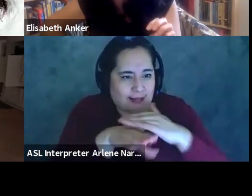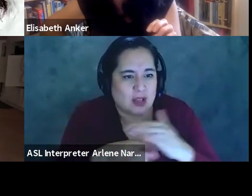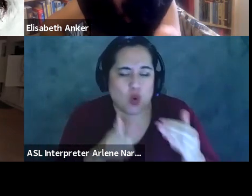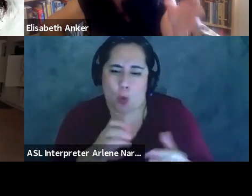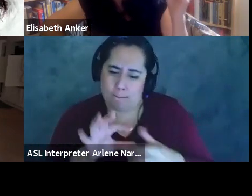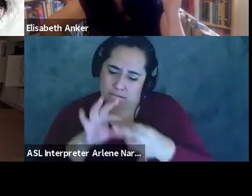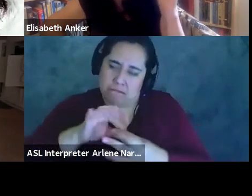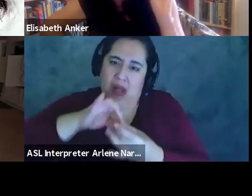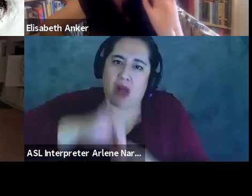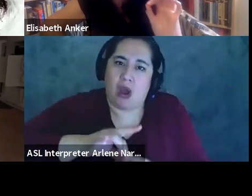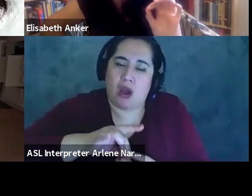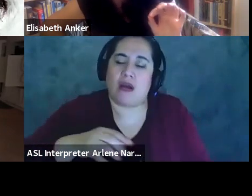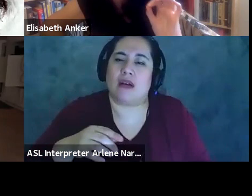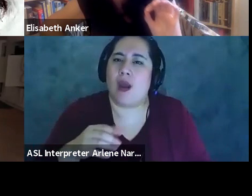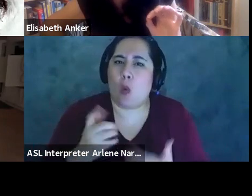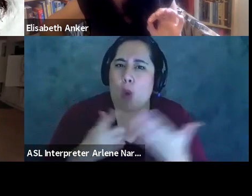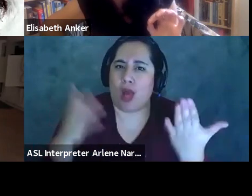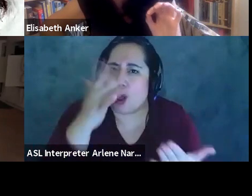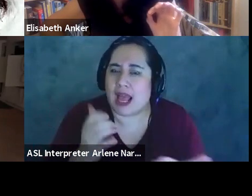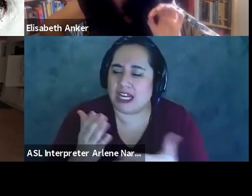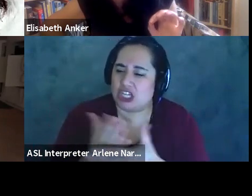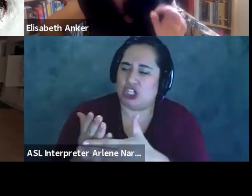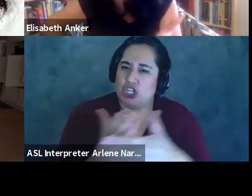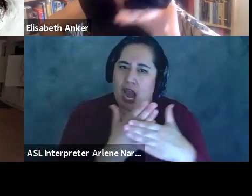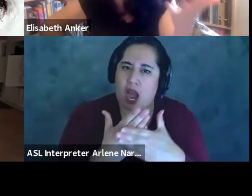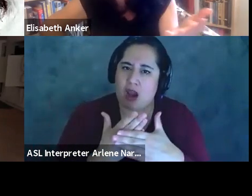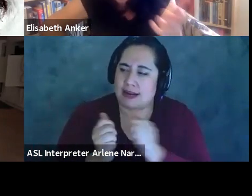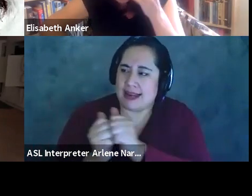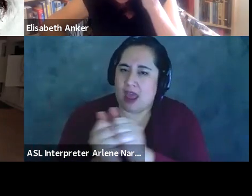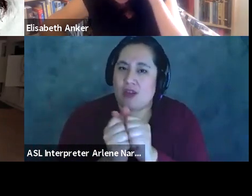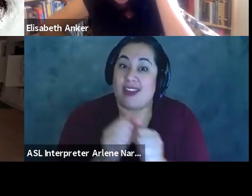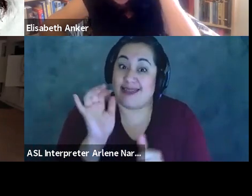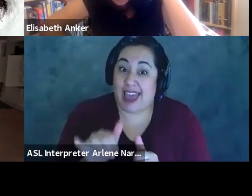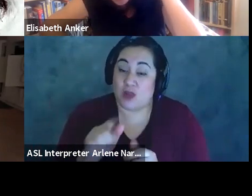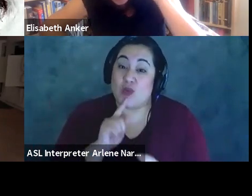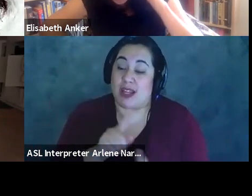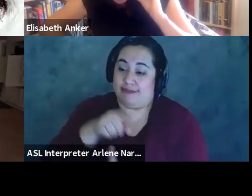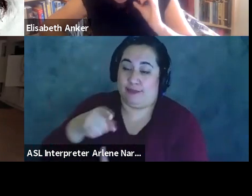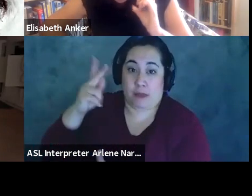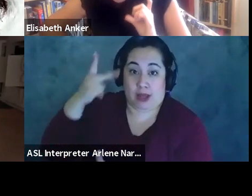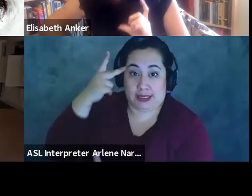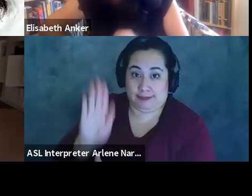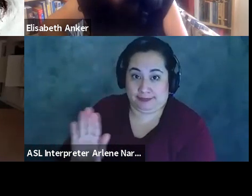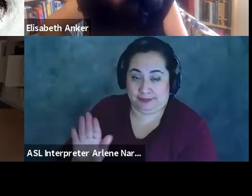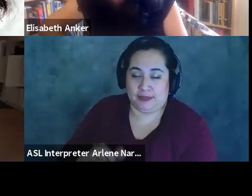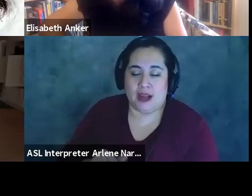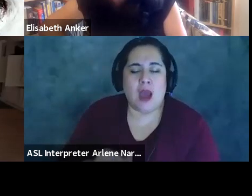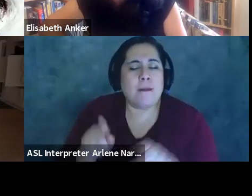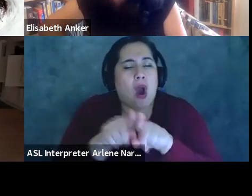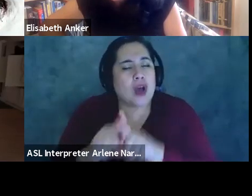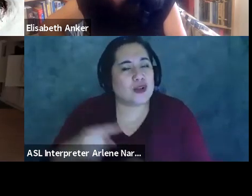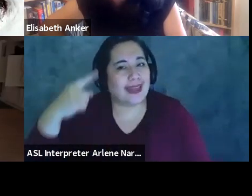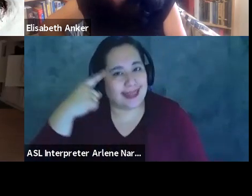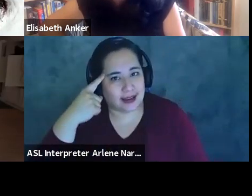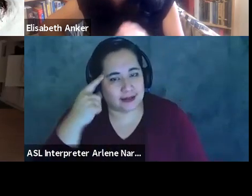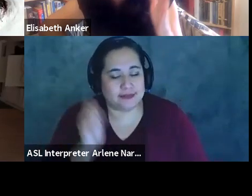who belongs, what does it look like to share power as a collective, which is what politics is. And I also think, in addition